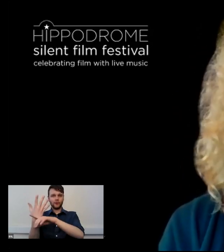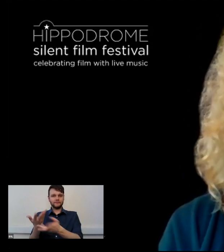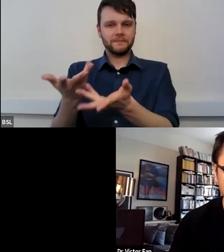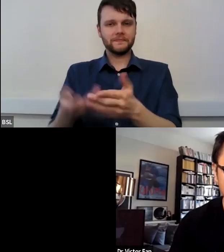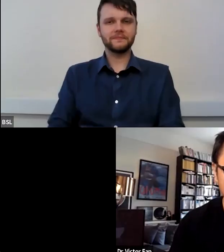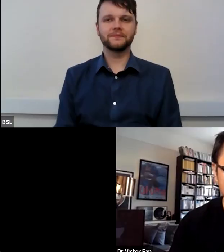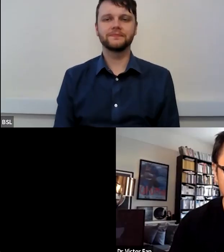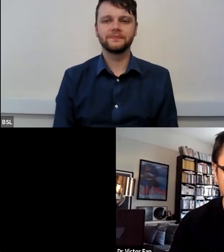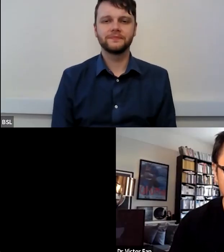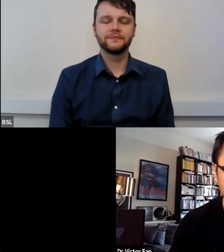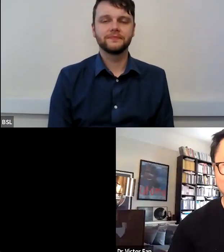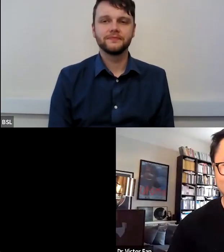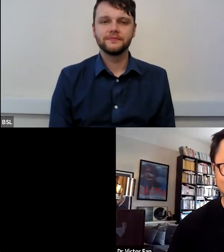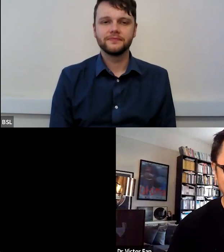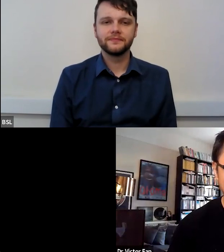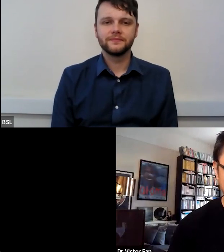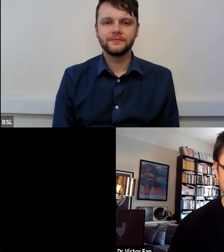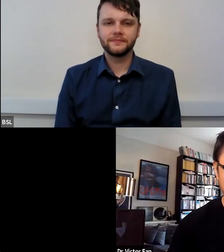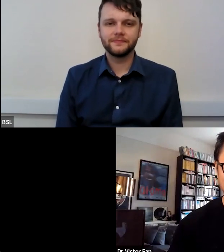please.